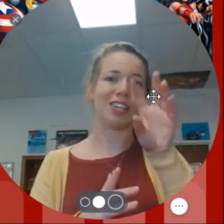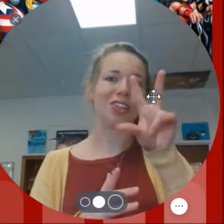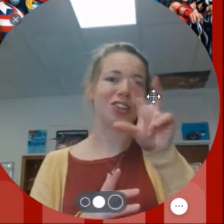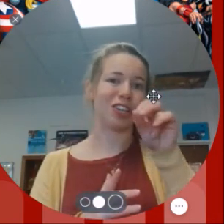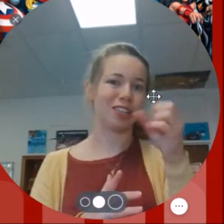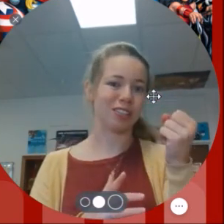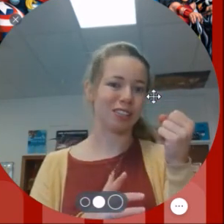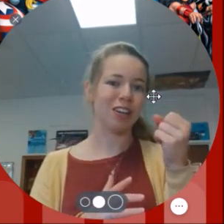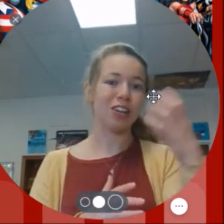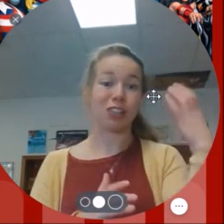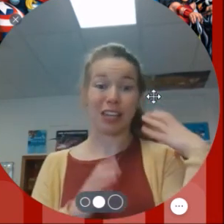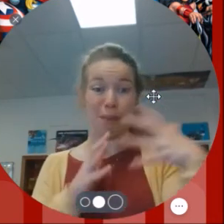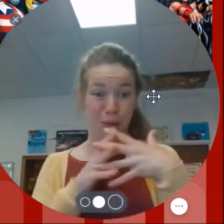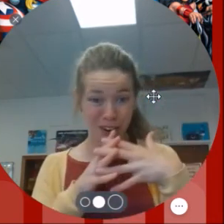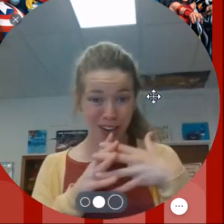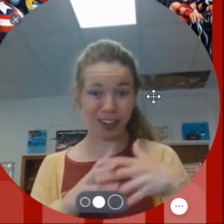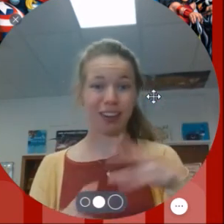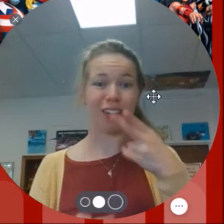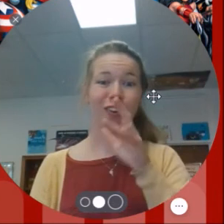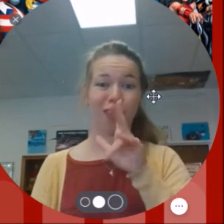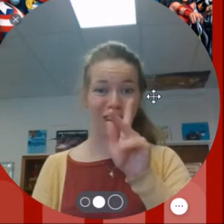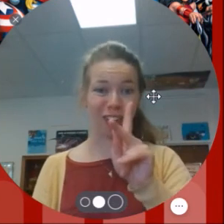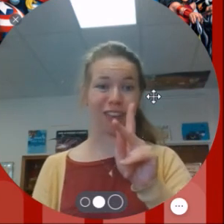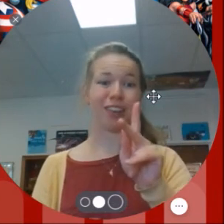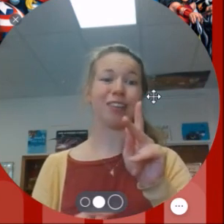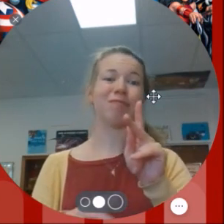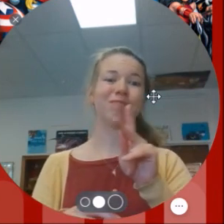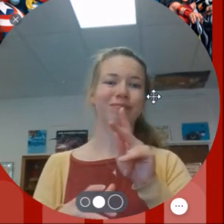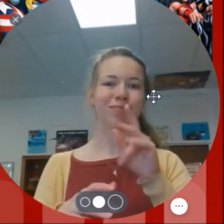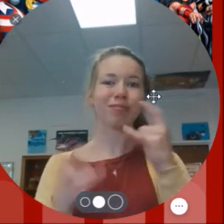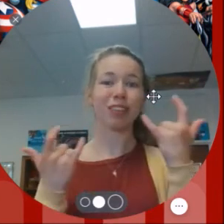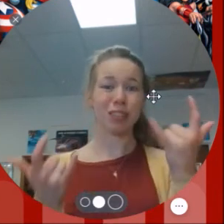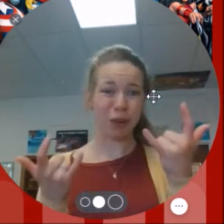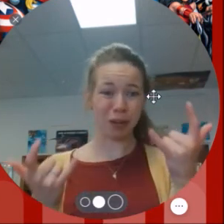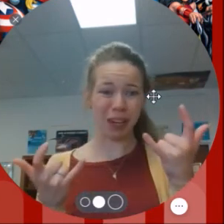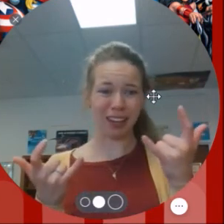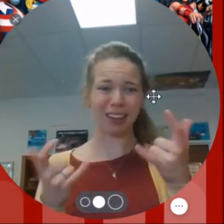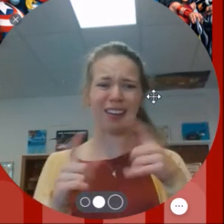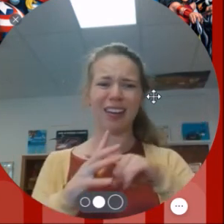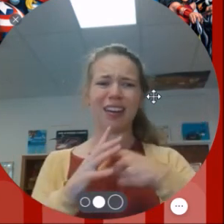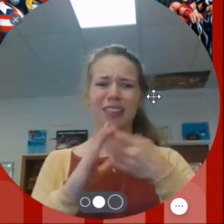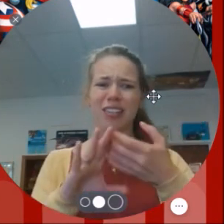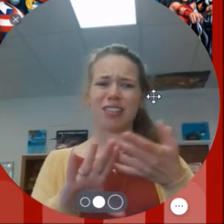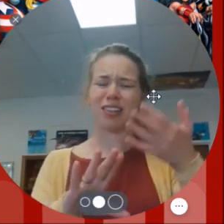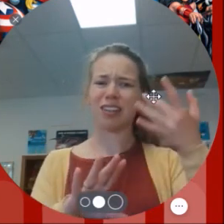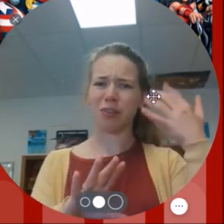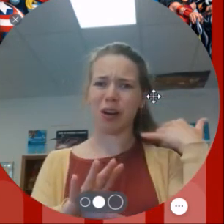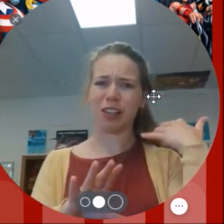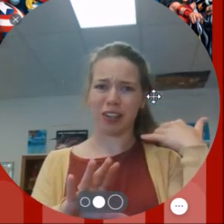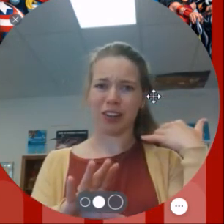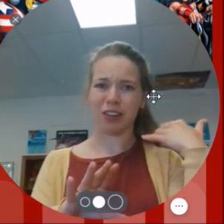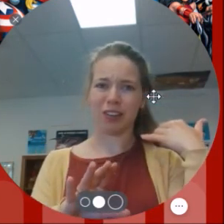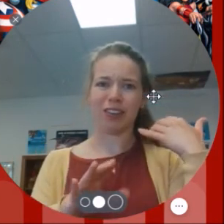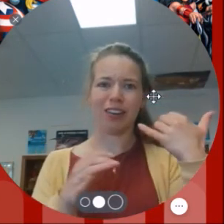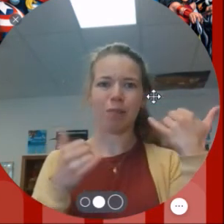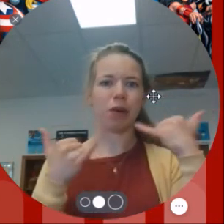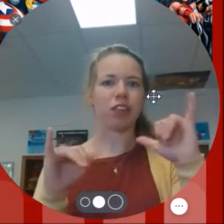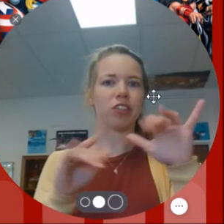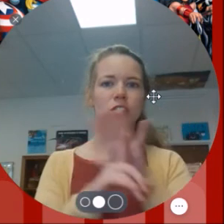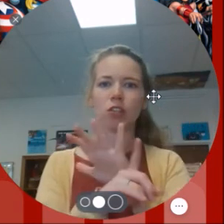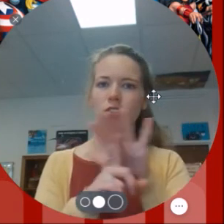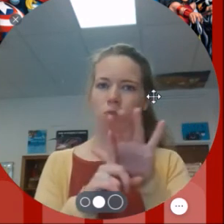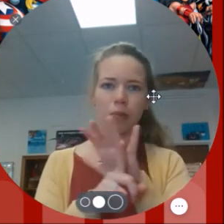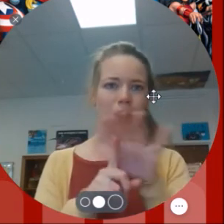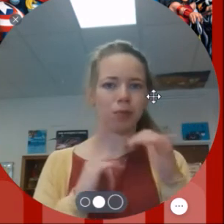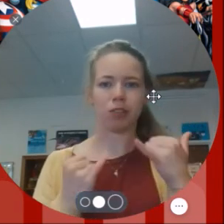in the 1930s. It's like Captain America, Hulk, Spider-Man. They started a while ago, but